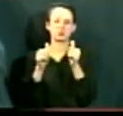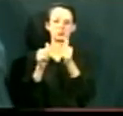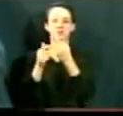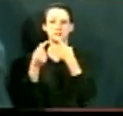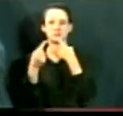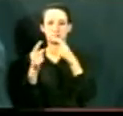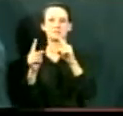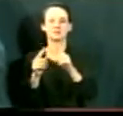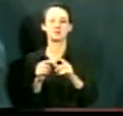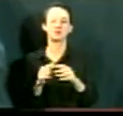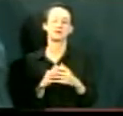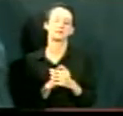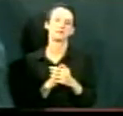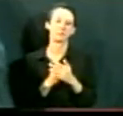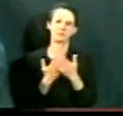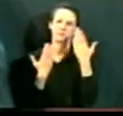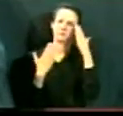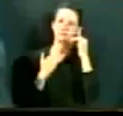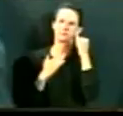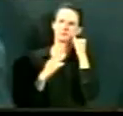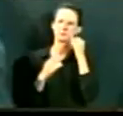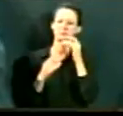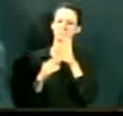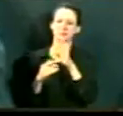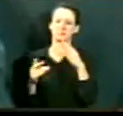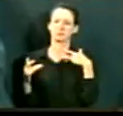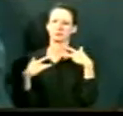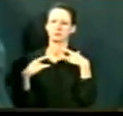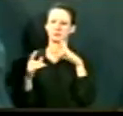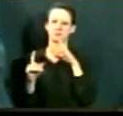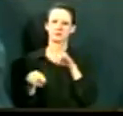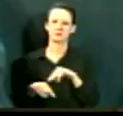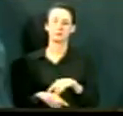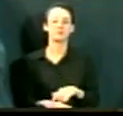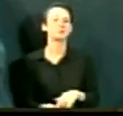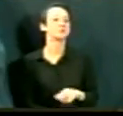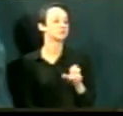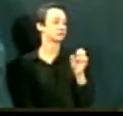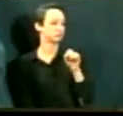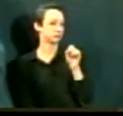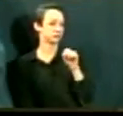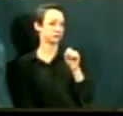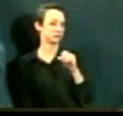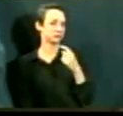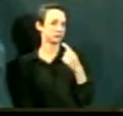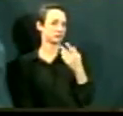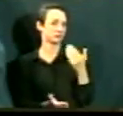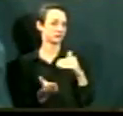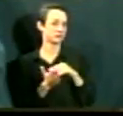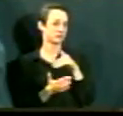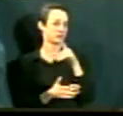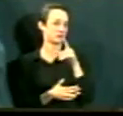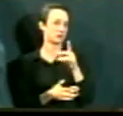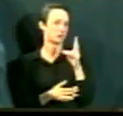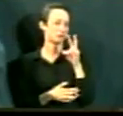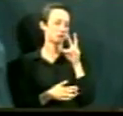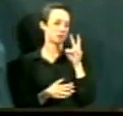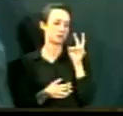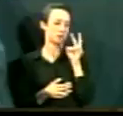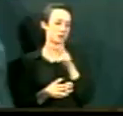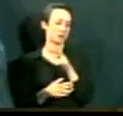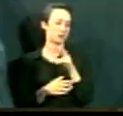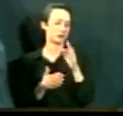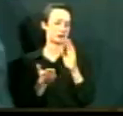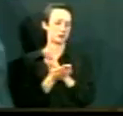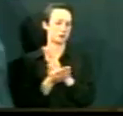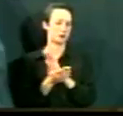that addresses your concern. It does. I didn't, again, you've looked at this document in the old MOU